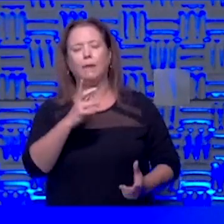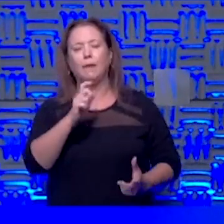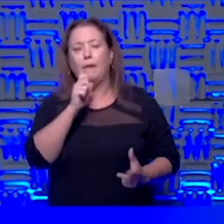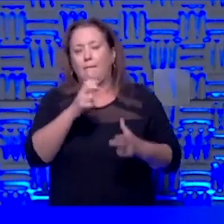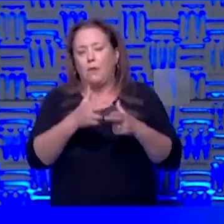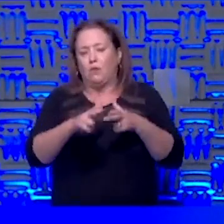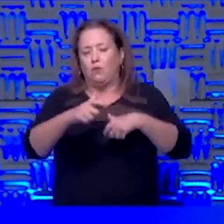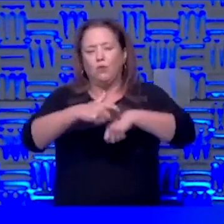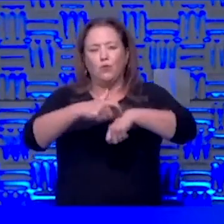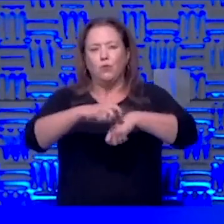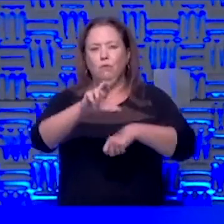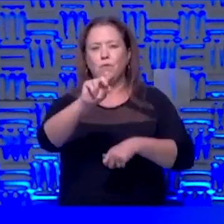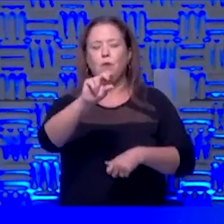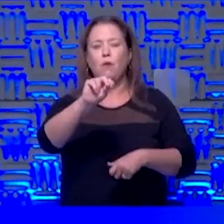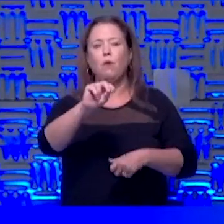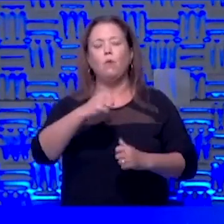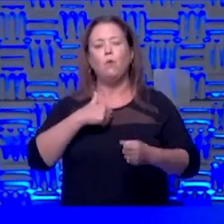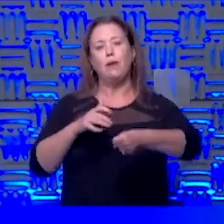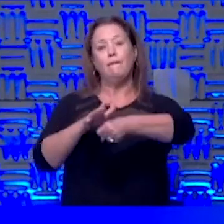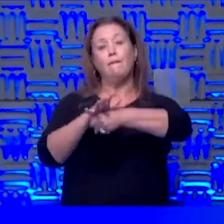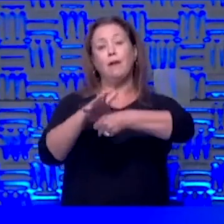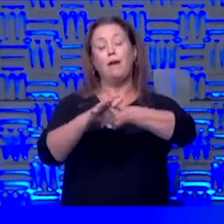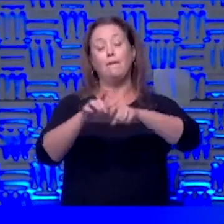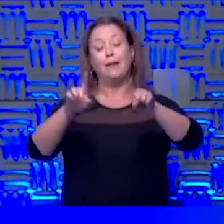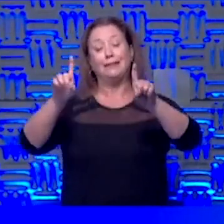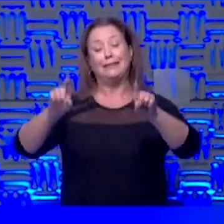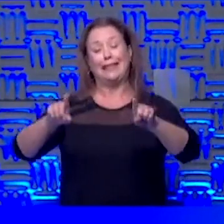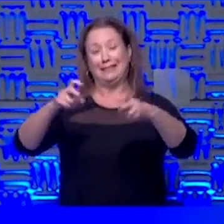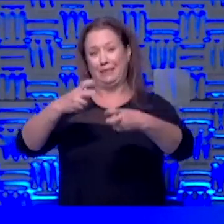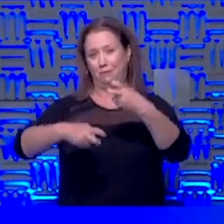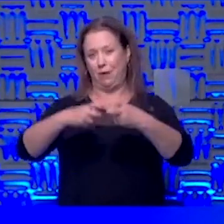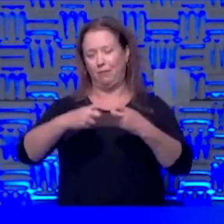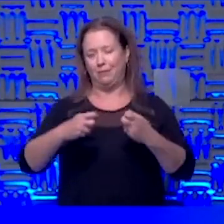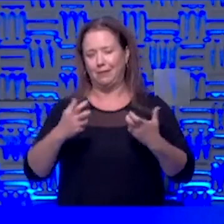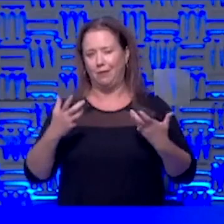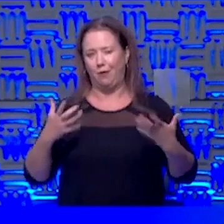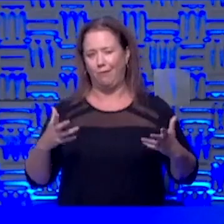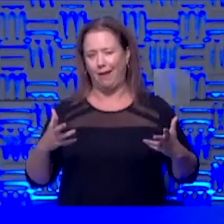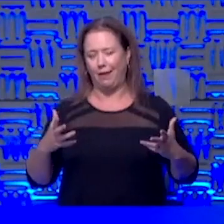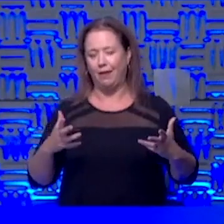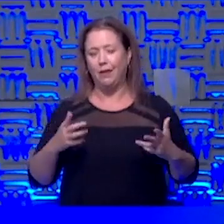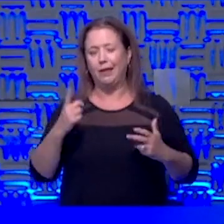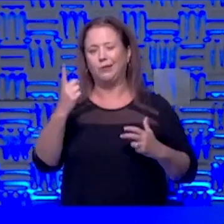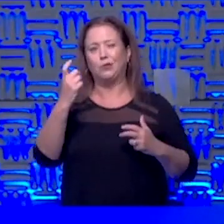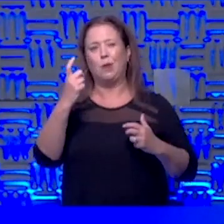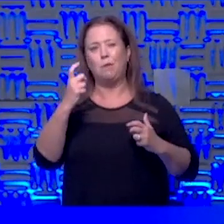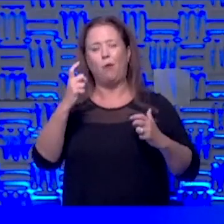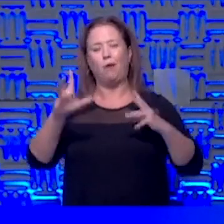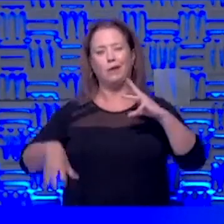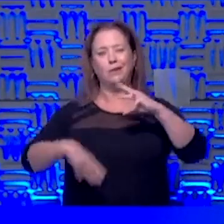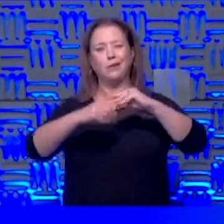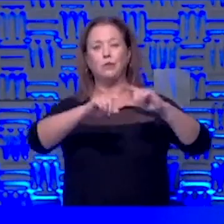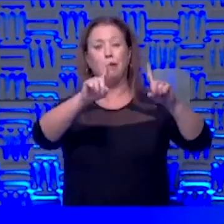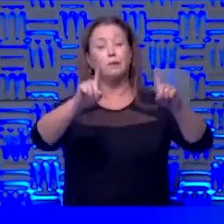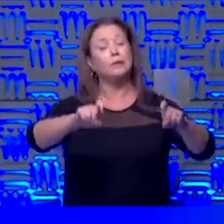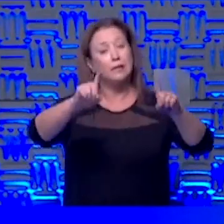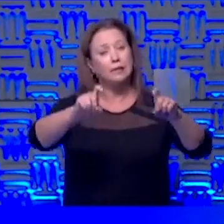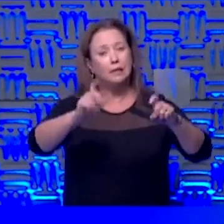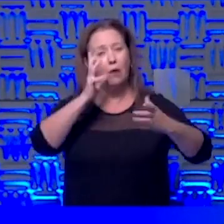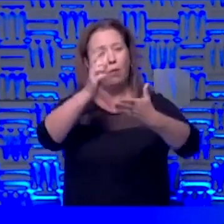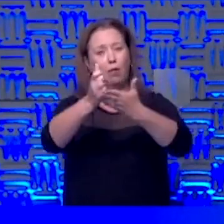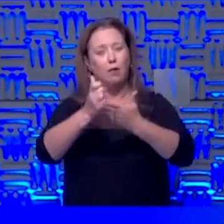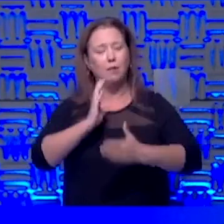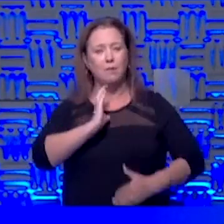term. We have enough testing problems as it is. I think it's one more platform that we can use, which I think will be very